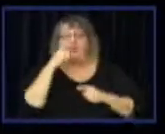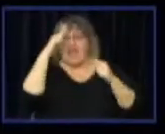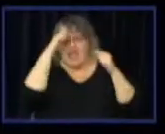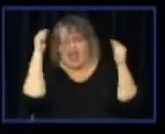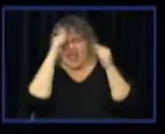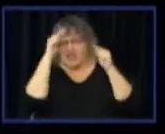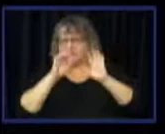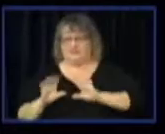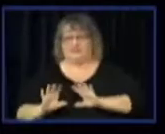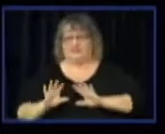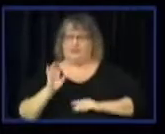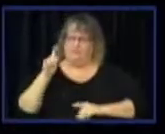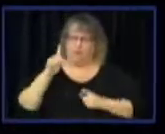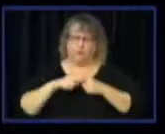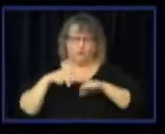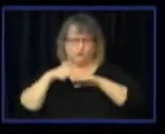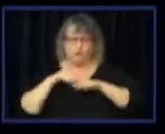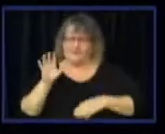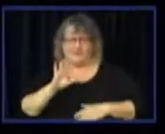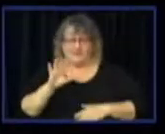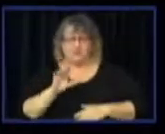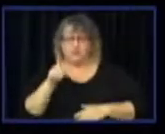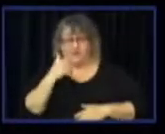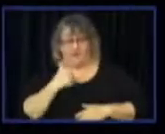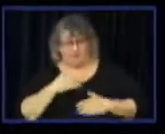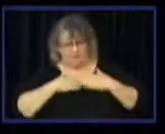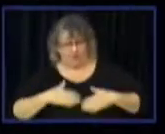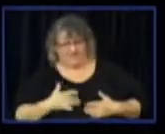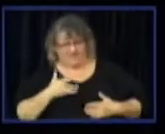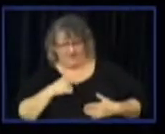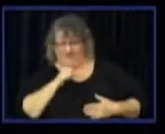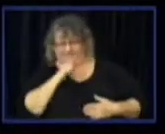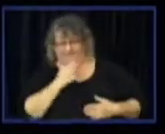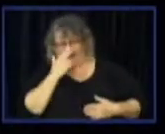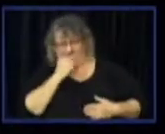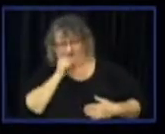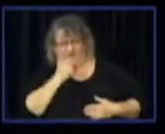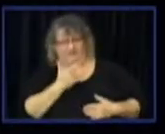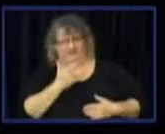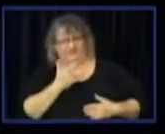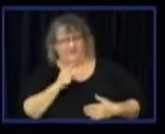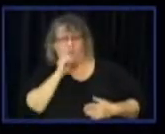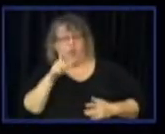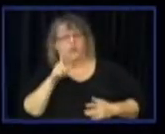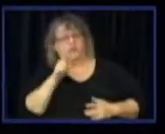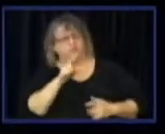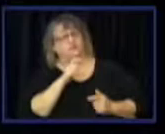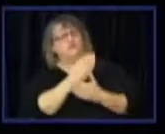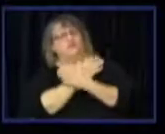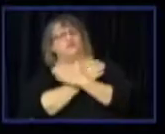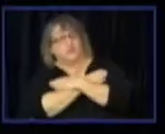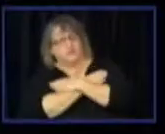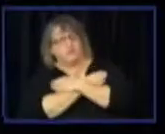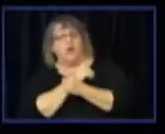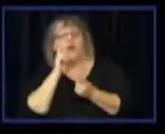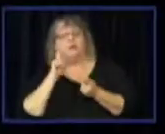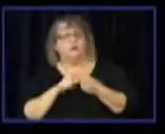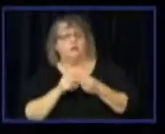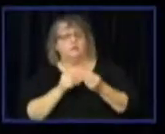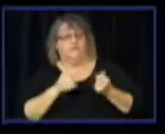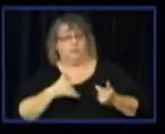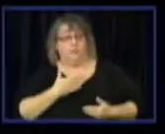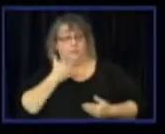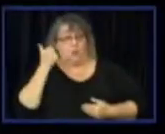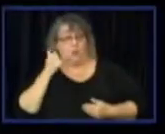which is a no-no. So if you have symptoms, you definitely need to rest and not participate in any activities, especially